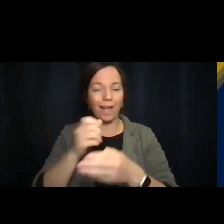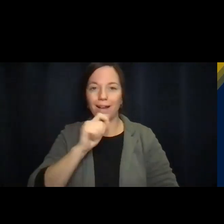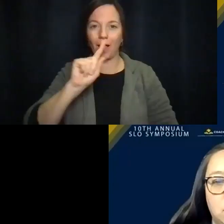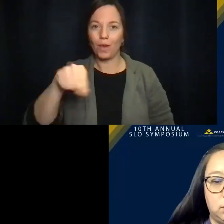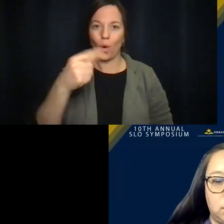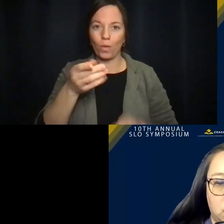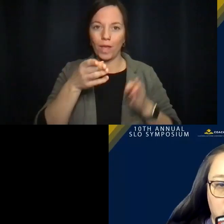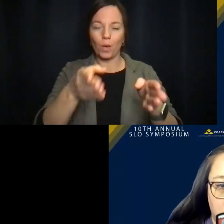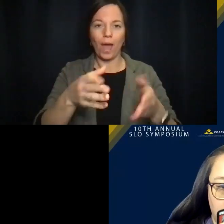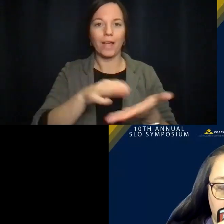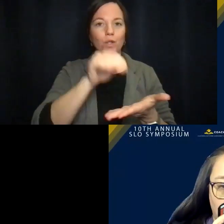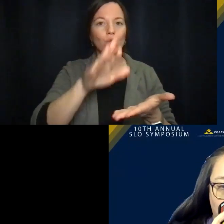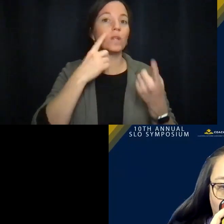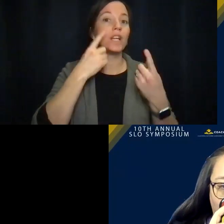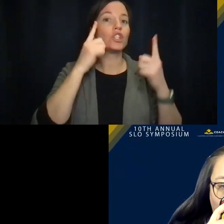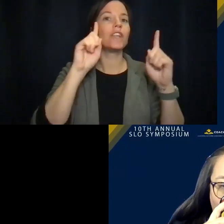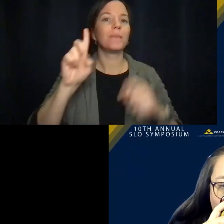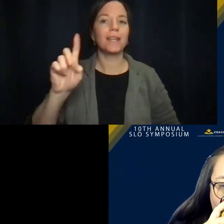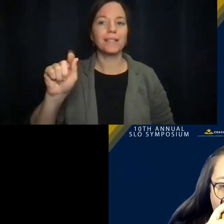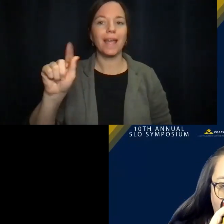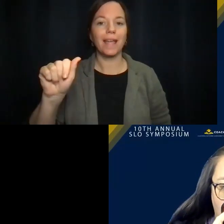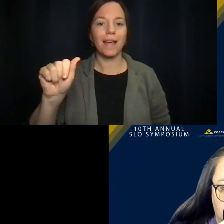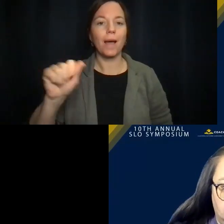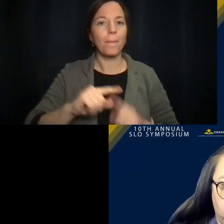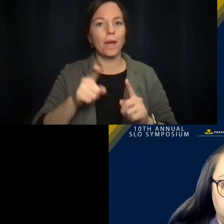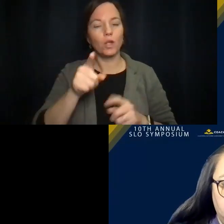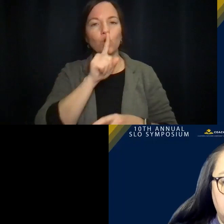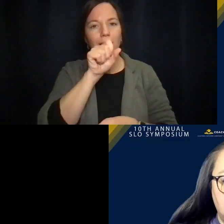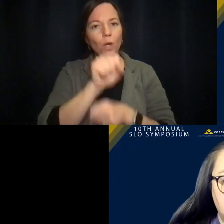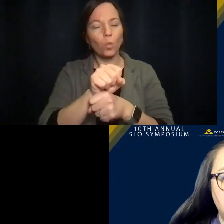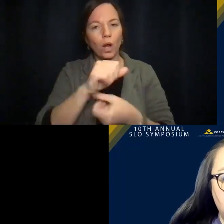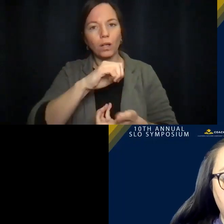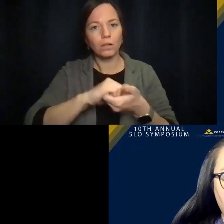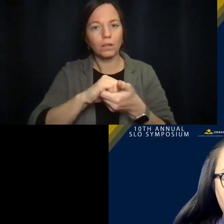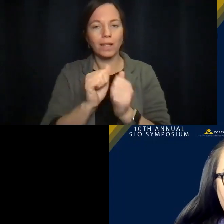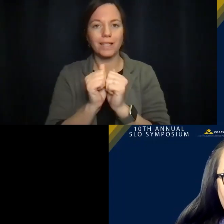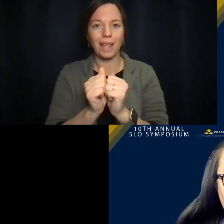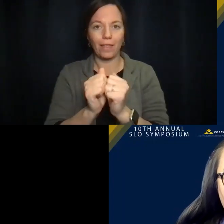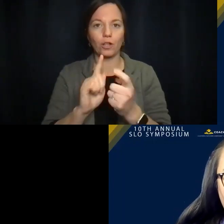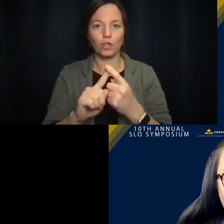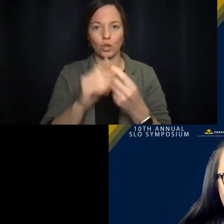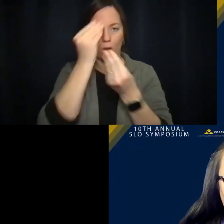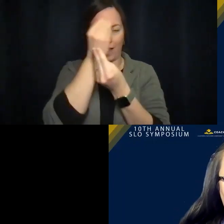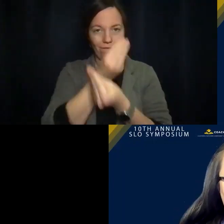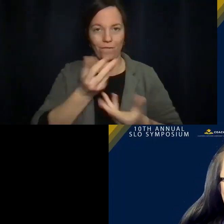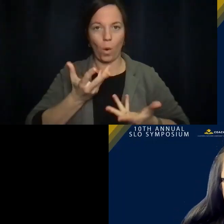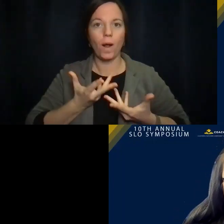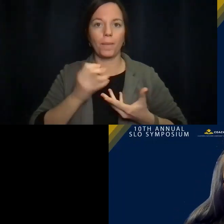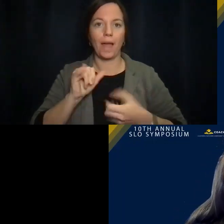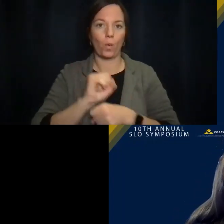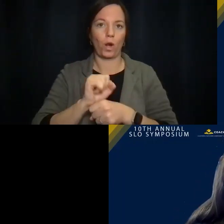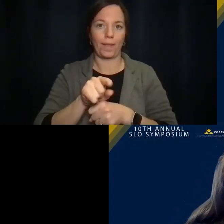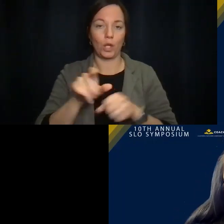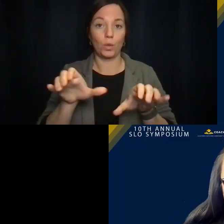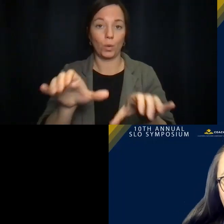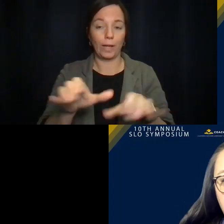student achievement data, but you know, you work together. You use those data together to inform the work that you're doing.